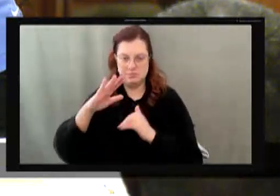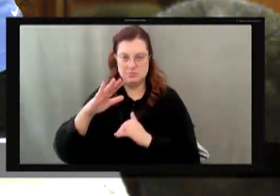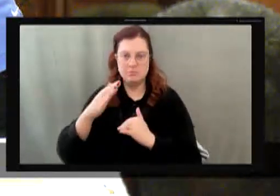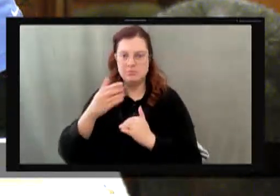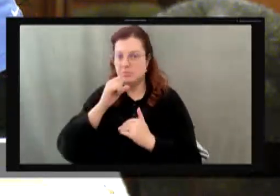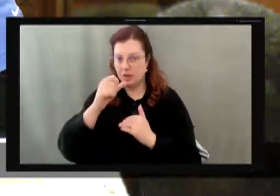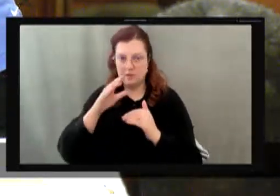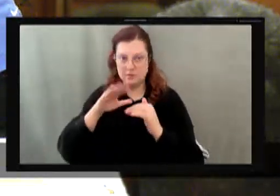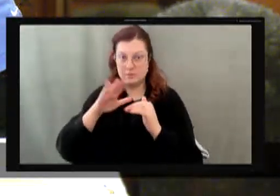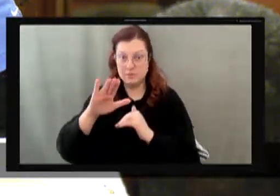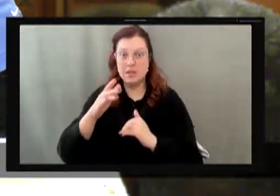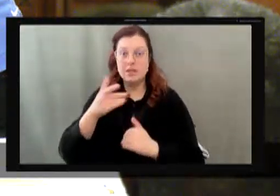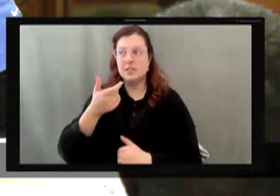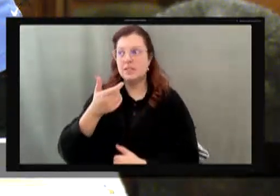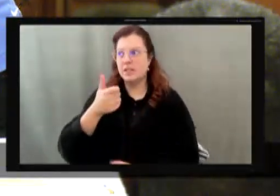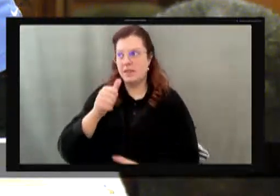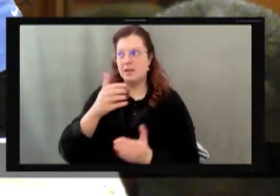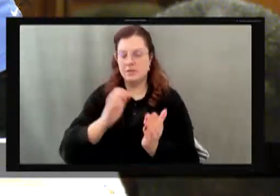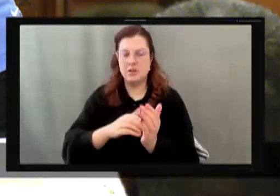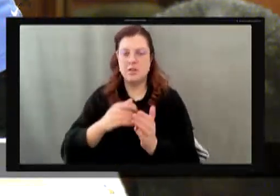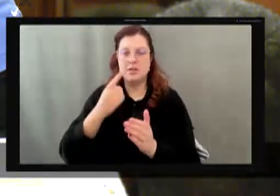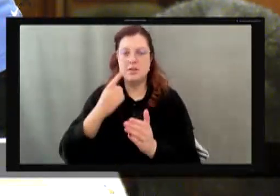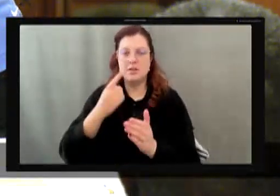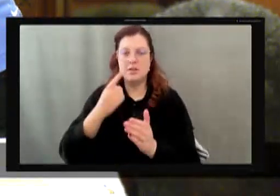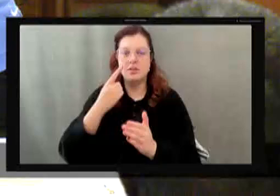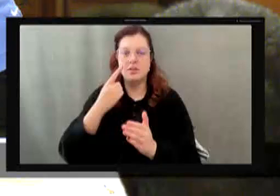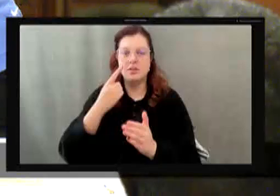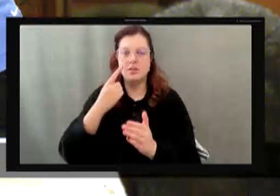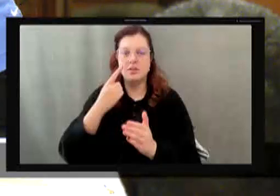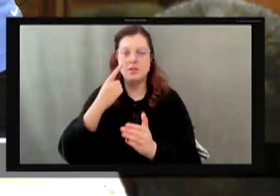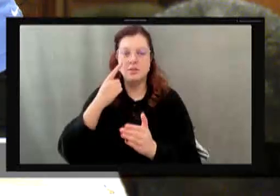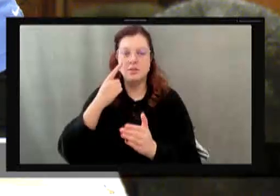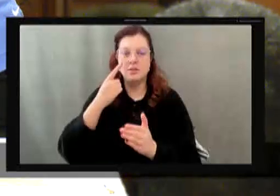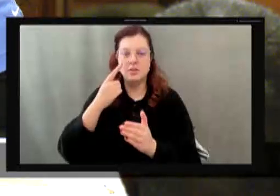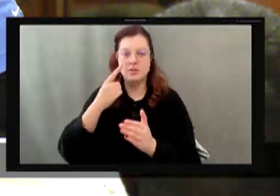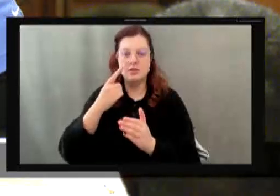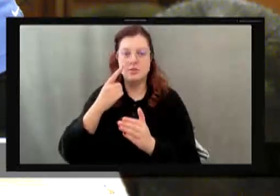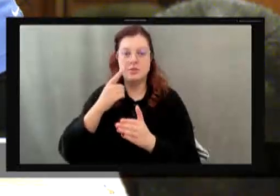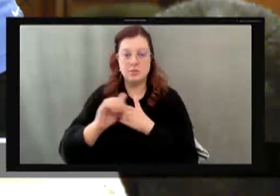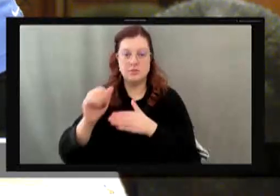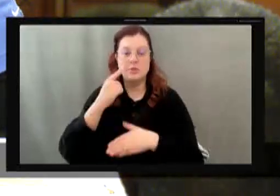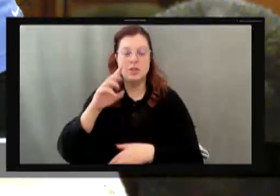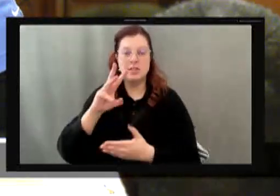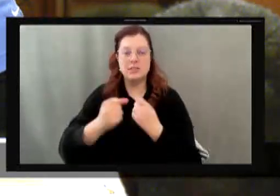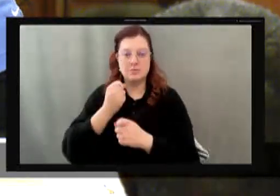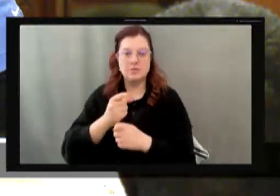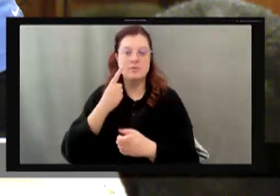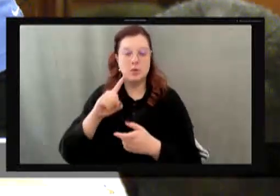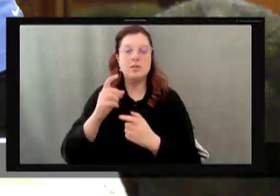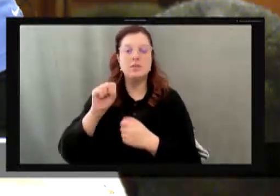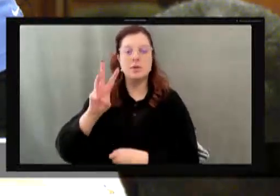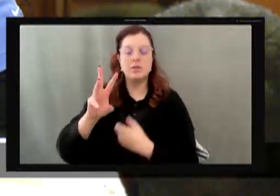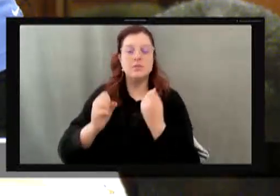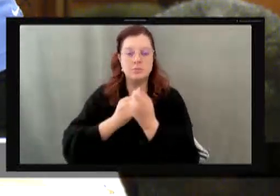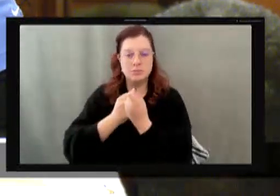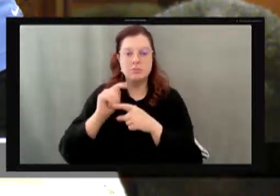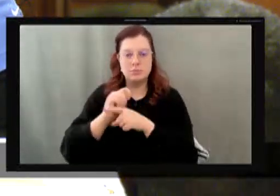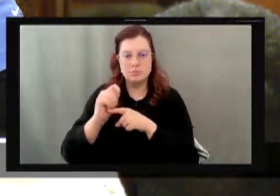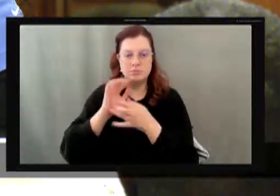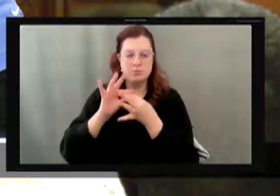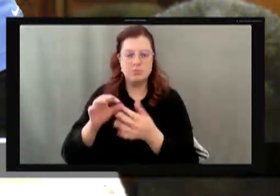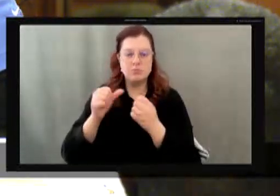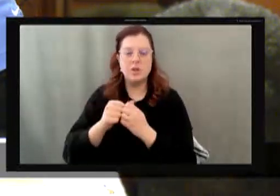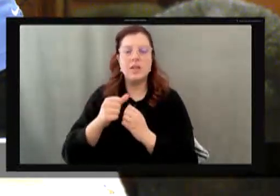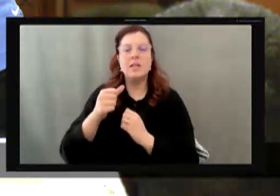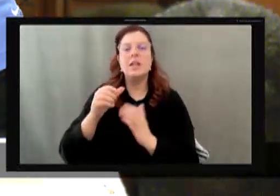over 6 years for software, professional support, and related training services related to litigation case management for the city's law